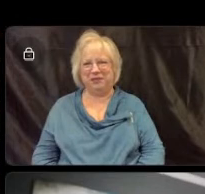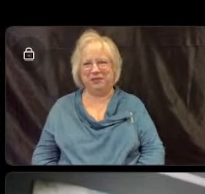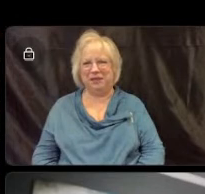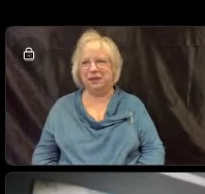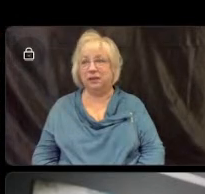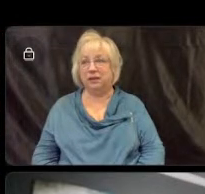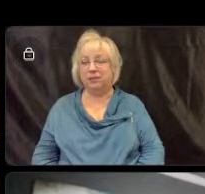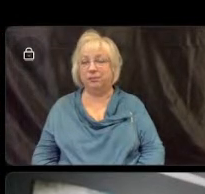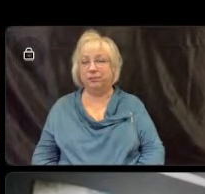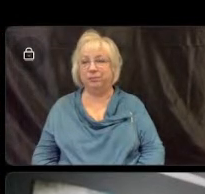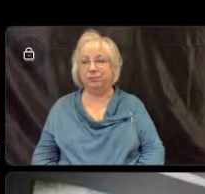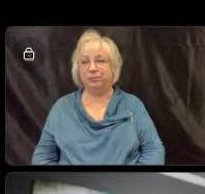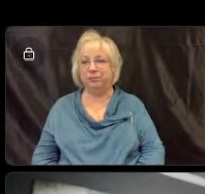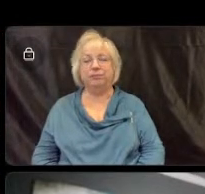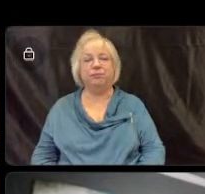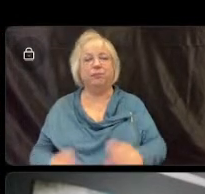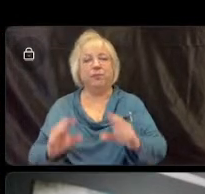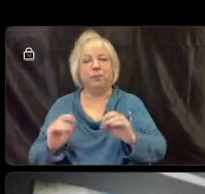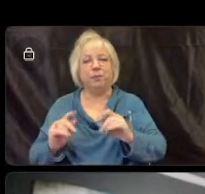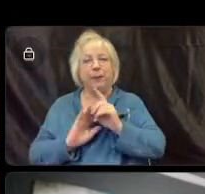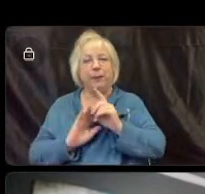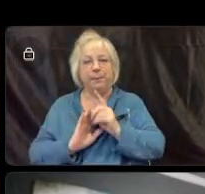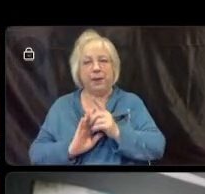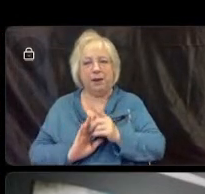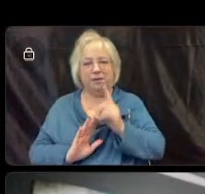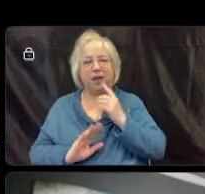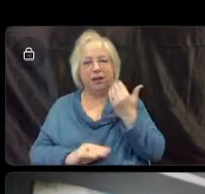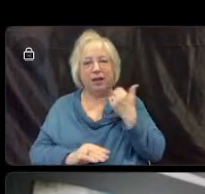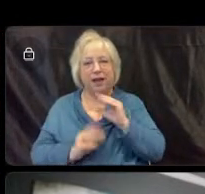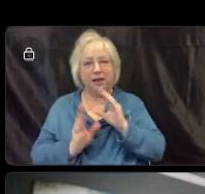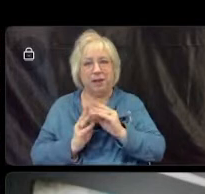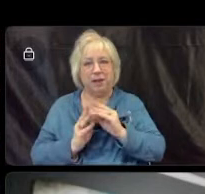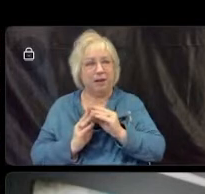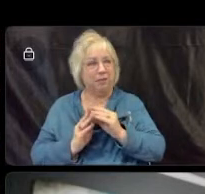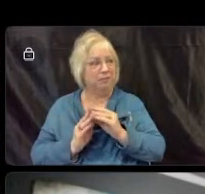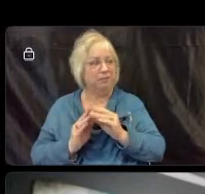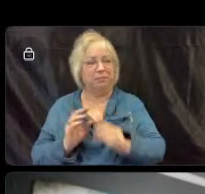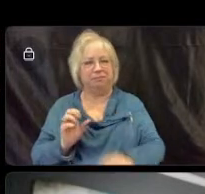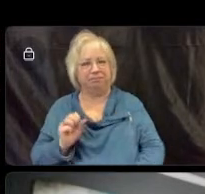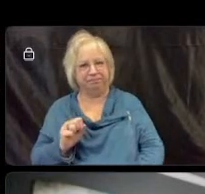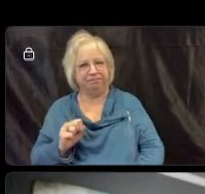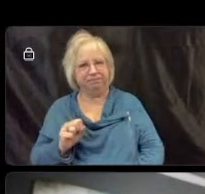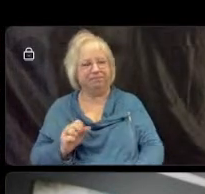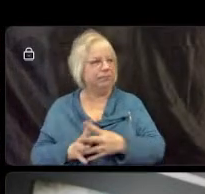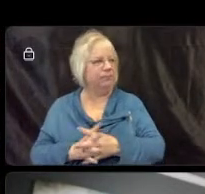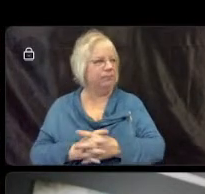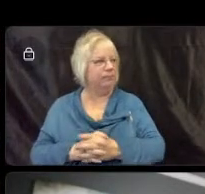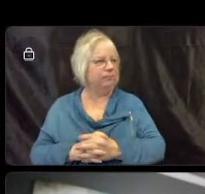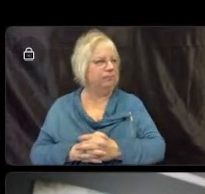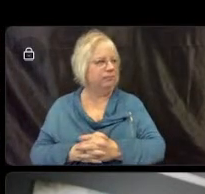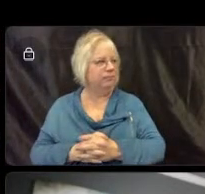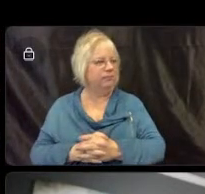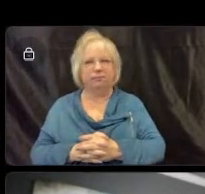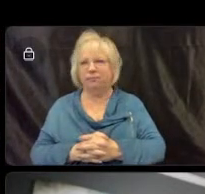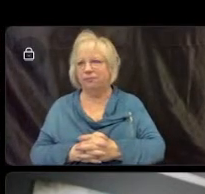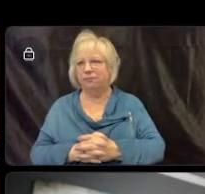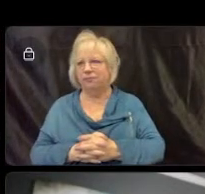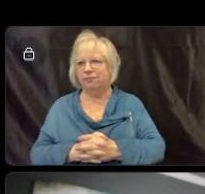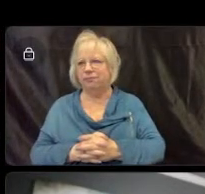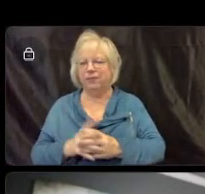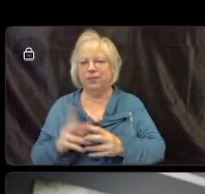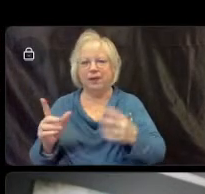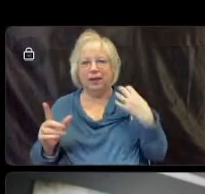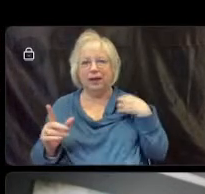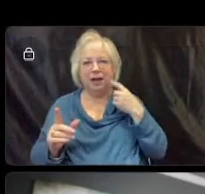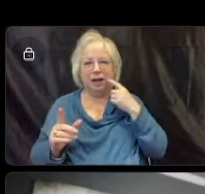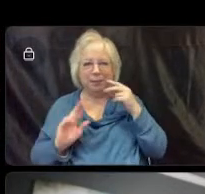Have the minutes for the last meeting? Yes. Motion? Yes. And walk me through this, okay? I've been looking at